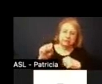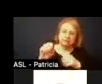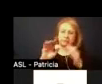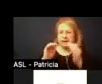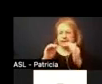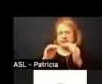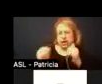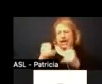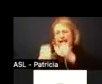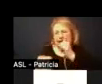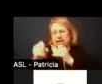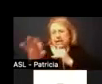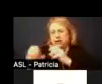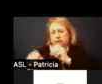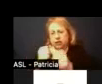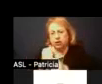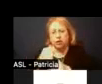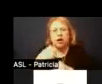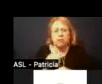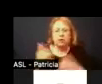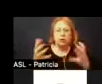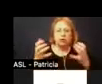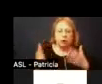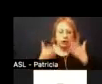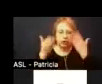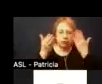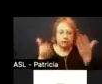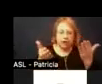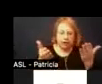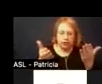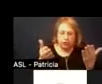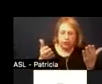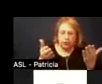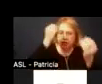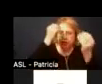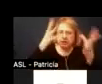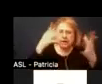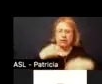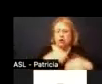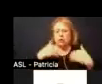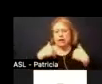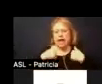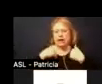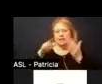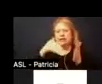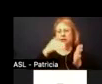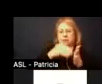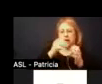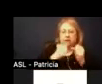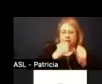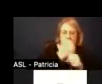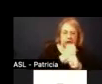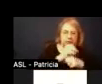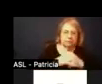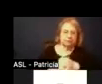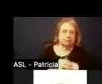but we actually wanted to go and provide you with the data as we have it uh mid-year so uh you'll see notes